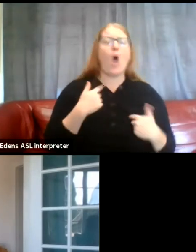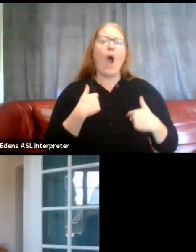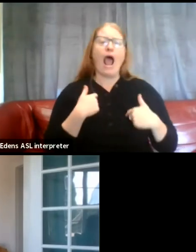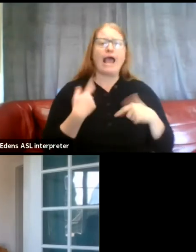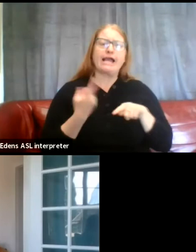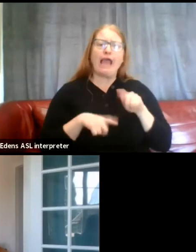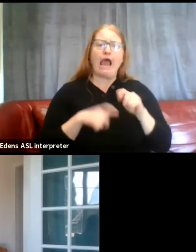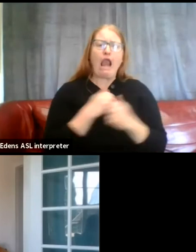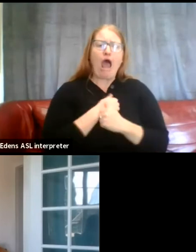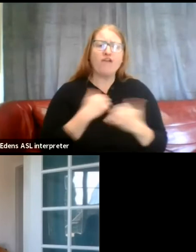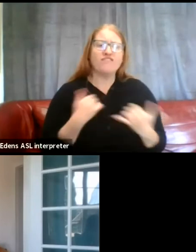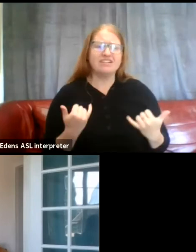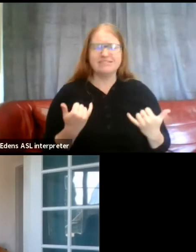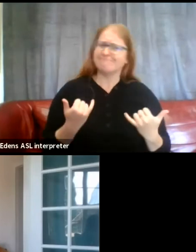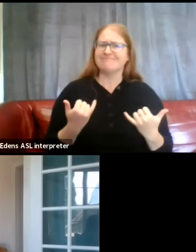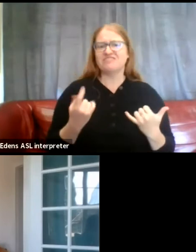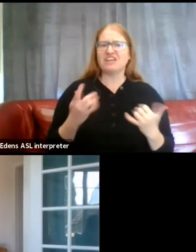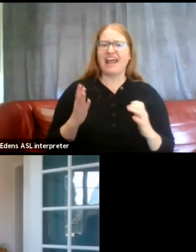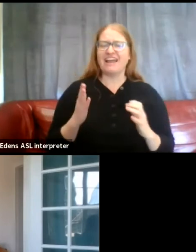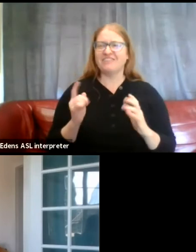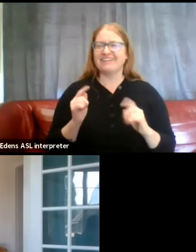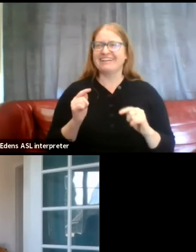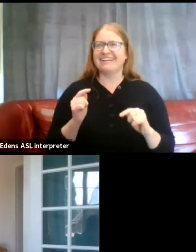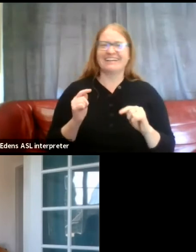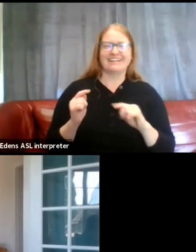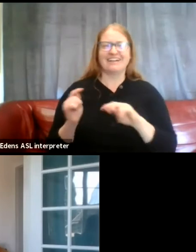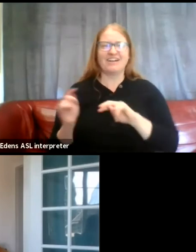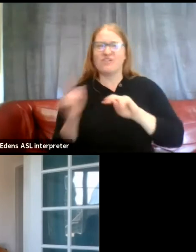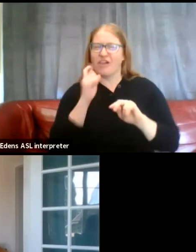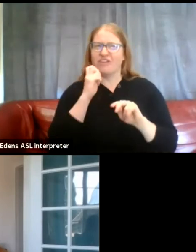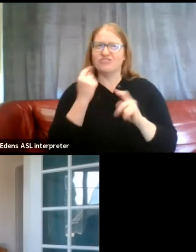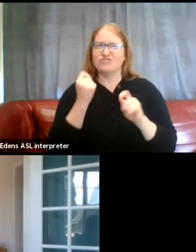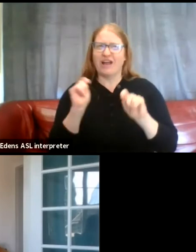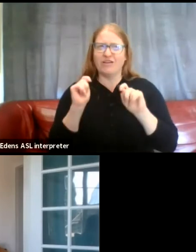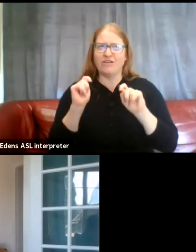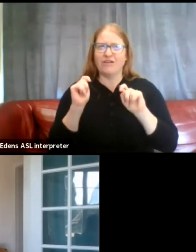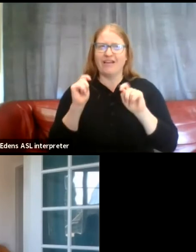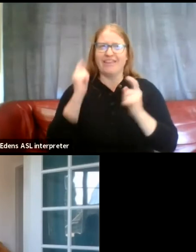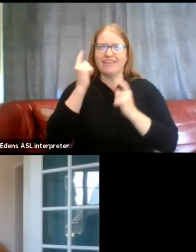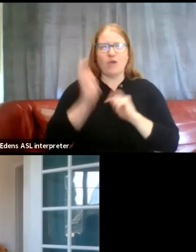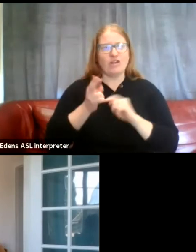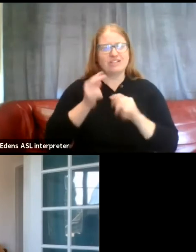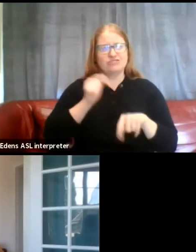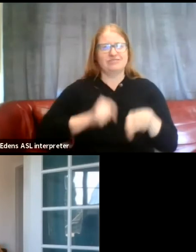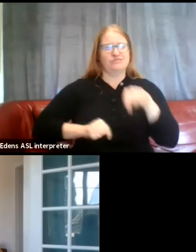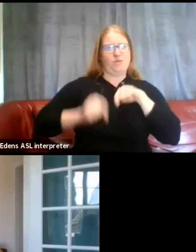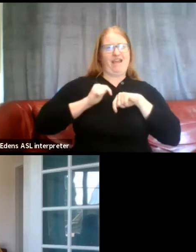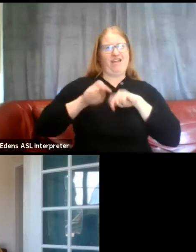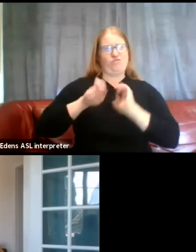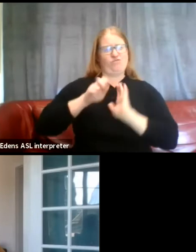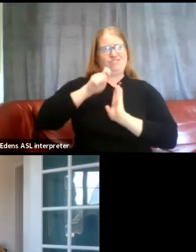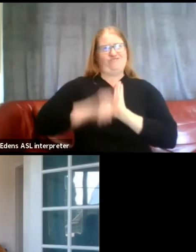sort of sliding doors history and rewrite it. And also, it's not necessarily like,